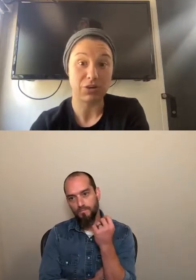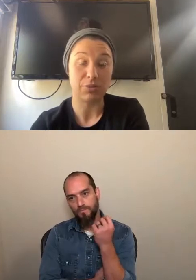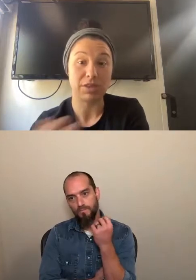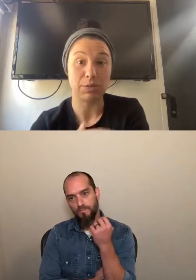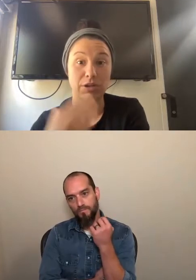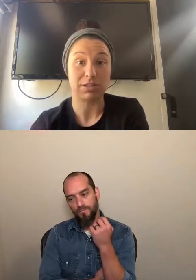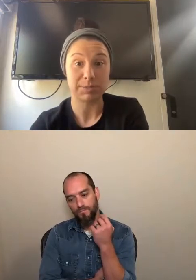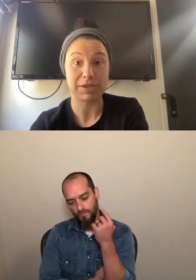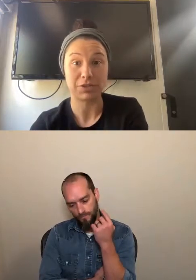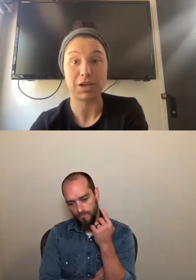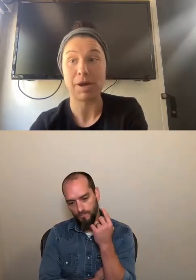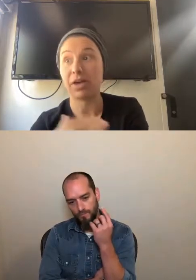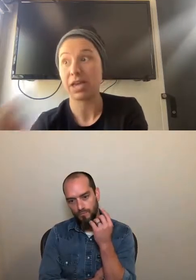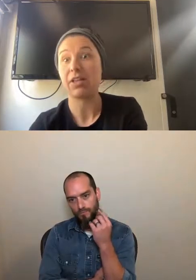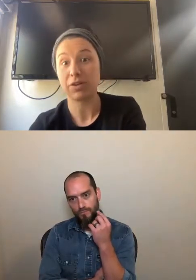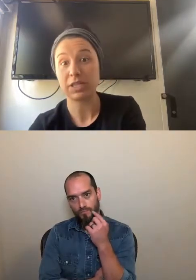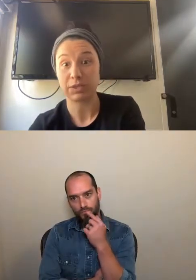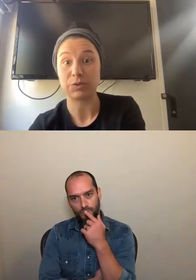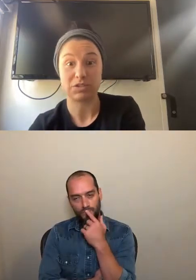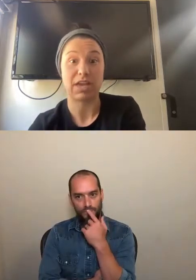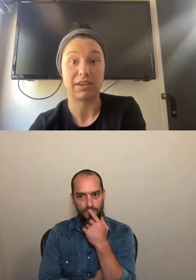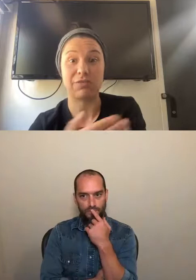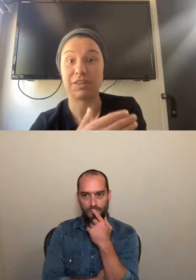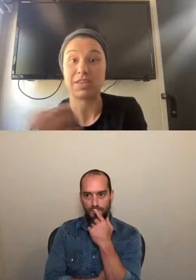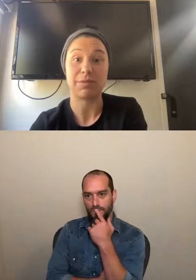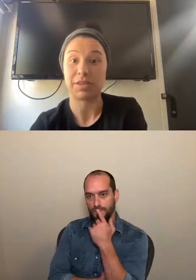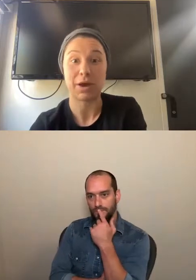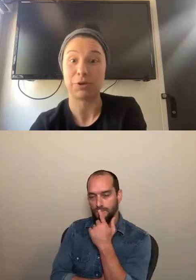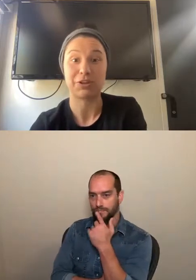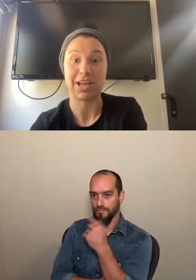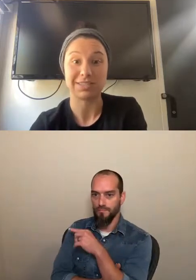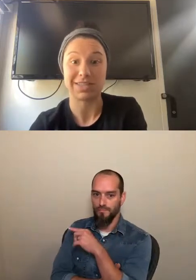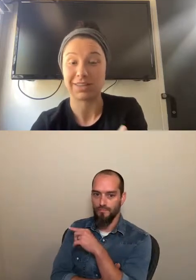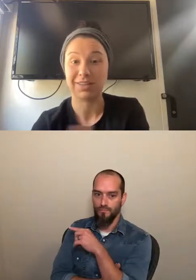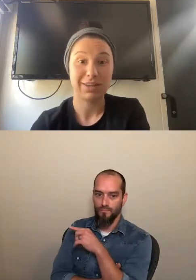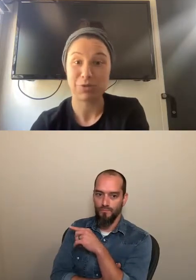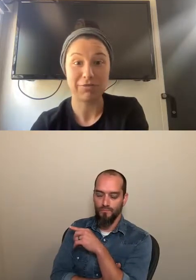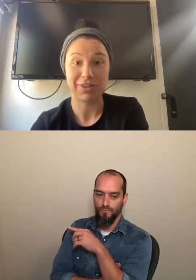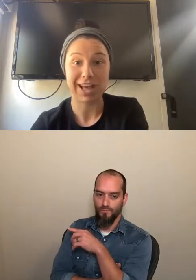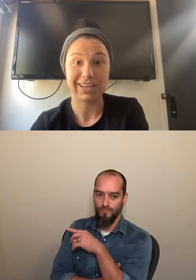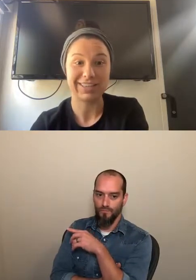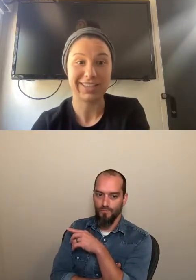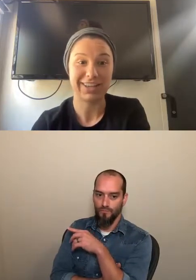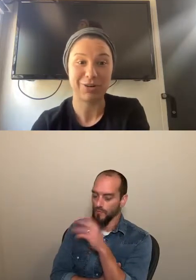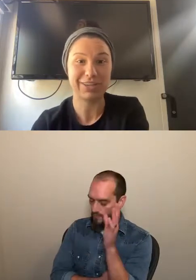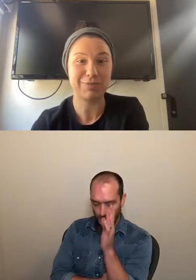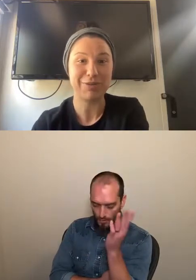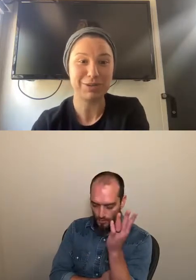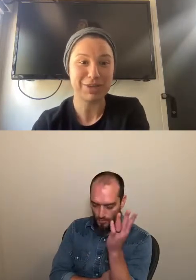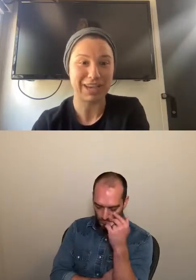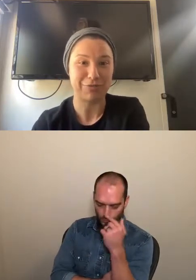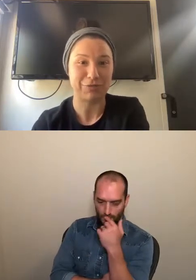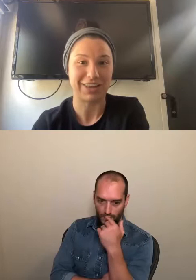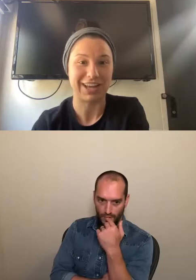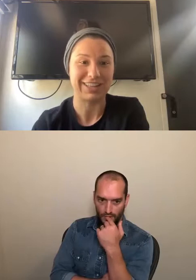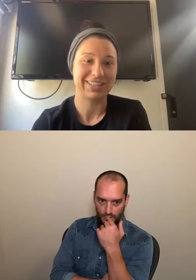in their home and they want an inspector to come out. Hey, how long is it going to take? And if they say an hour or less, then red flag, you know, you might want to